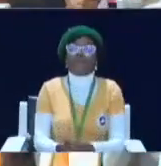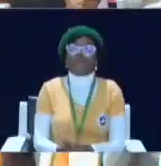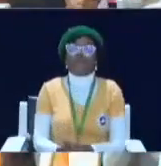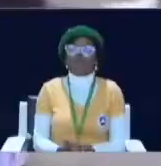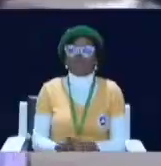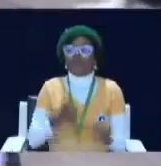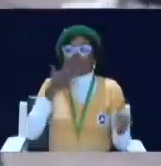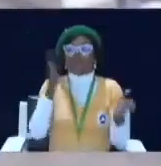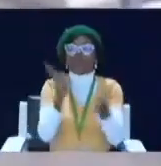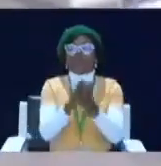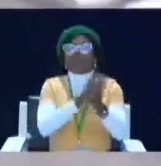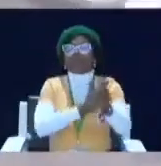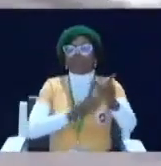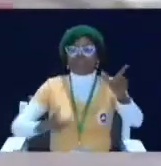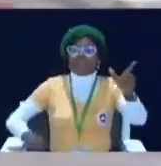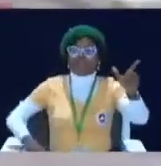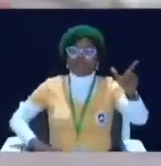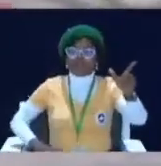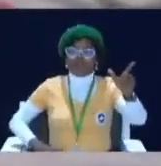Praise the Lord.